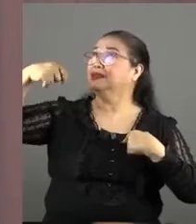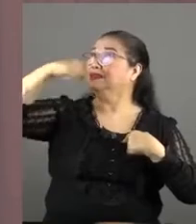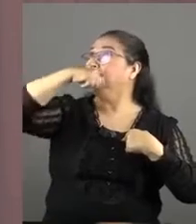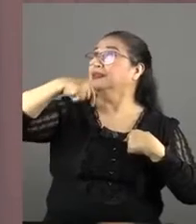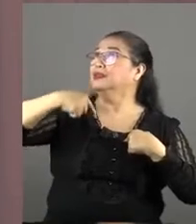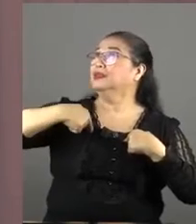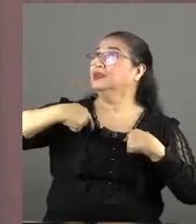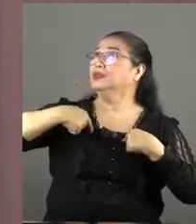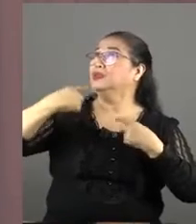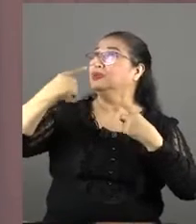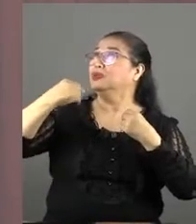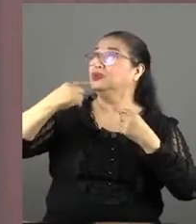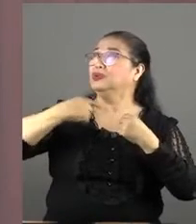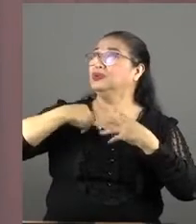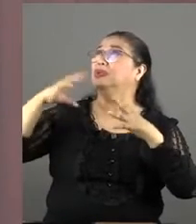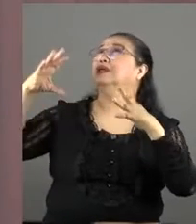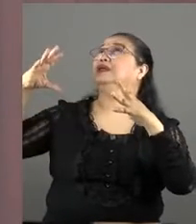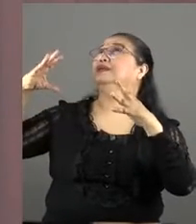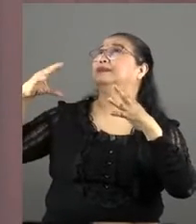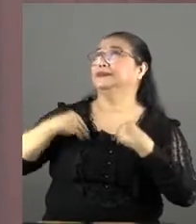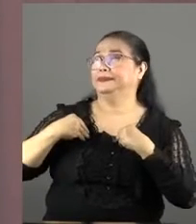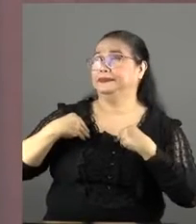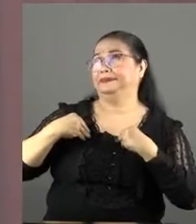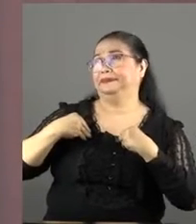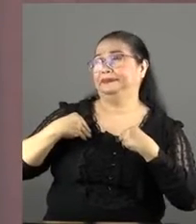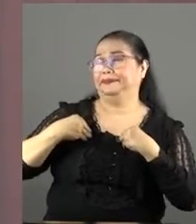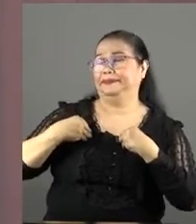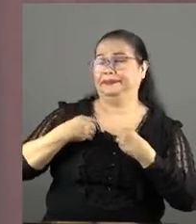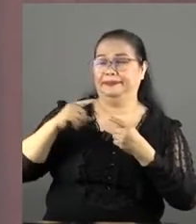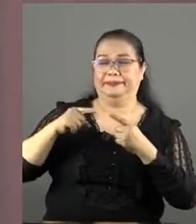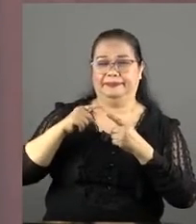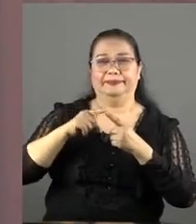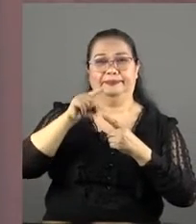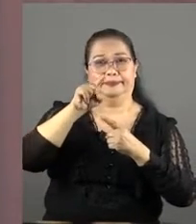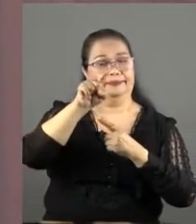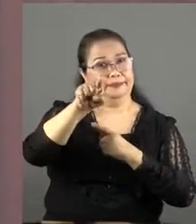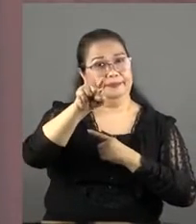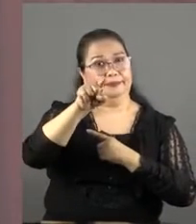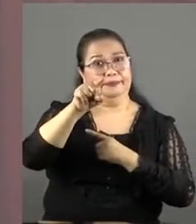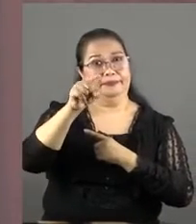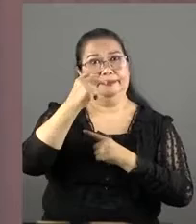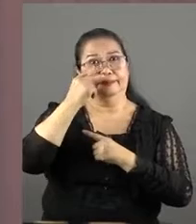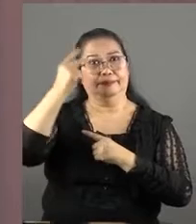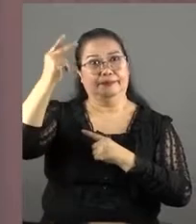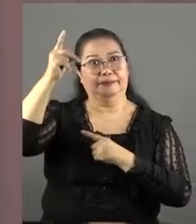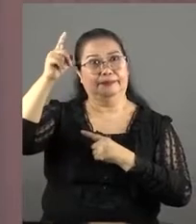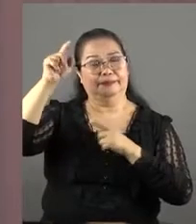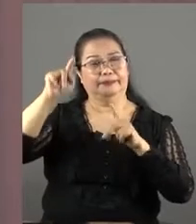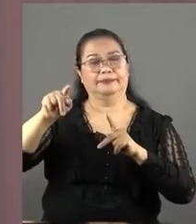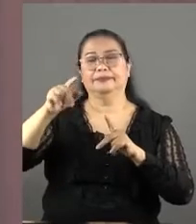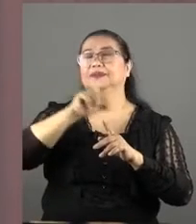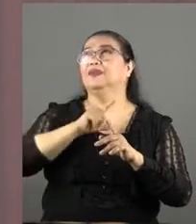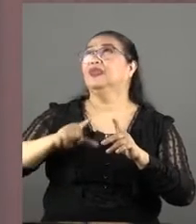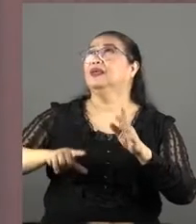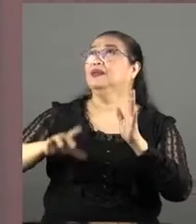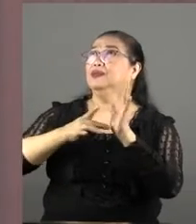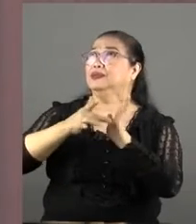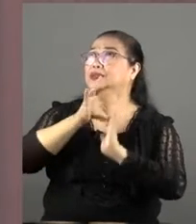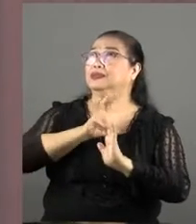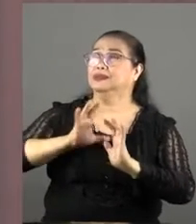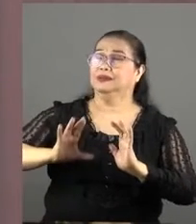I deserve to take it. When you've come to that point, and then you say to the Lord Jesus